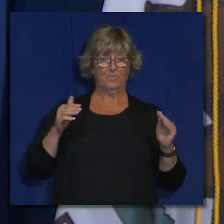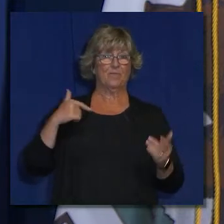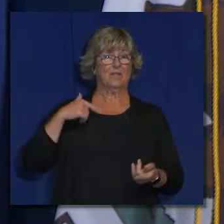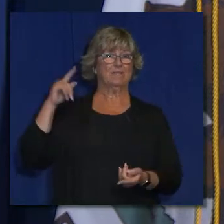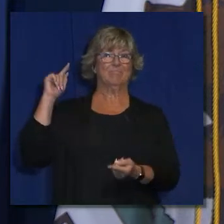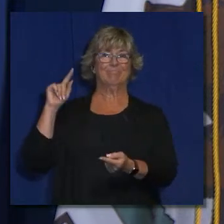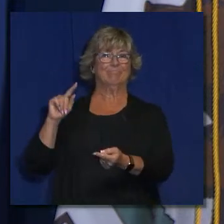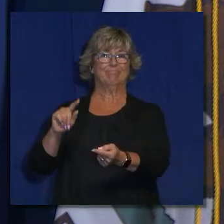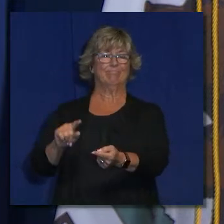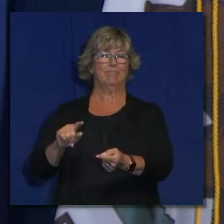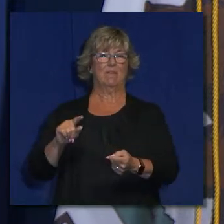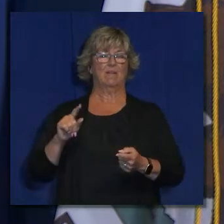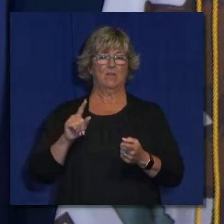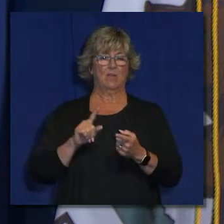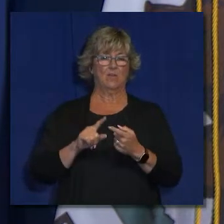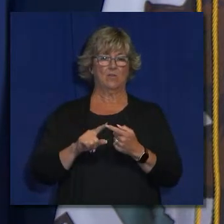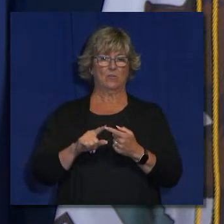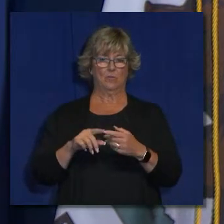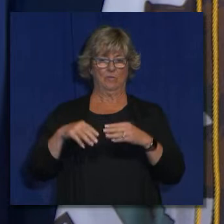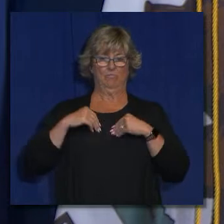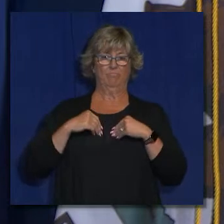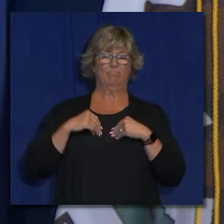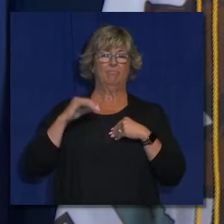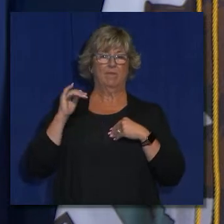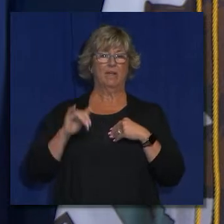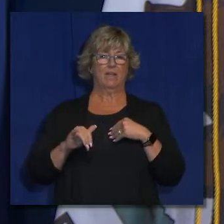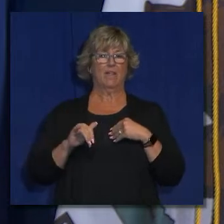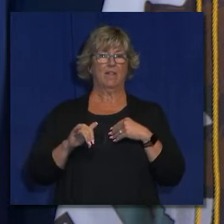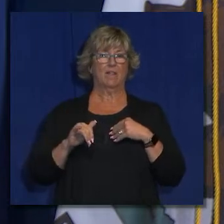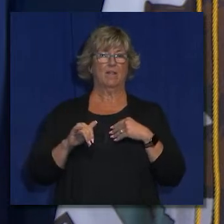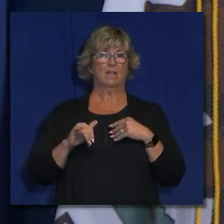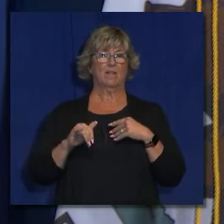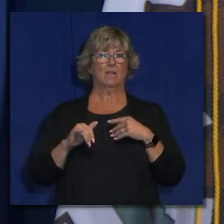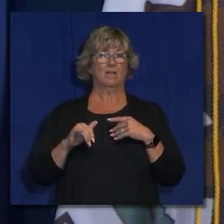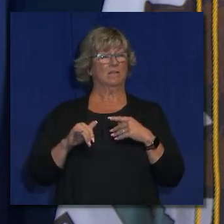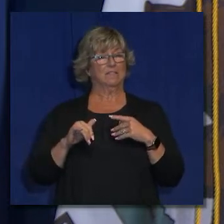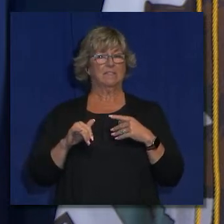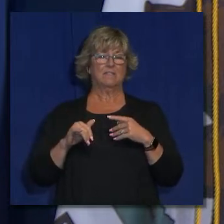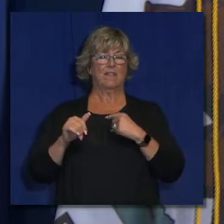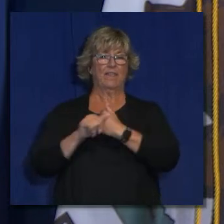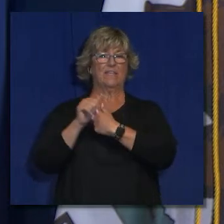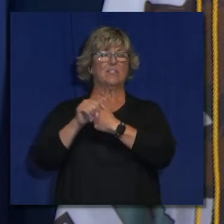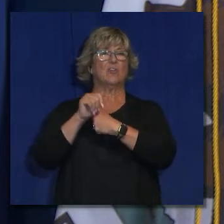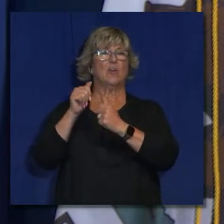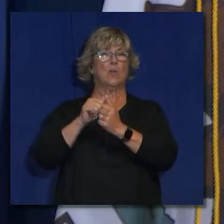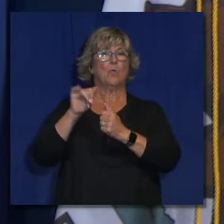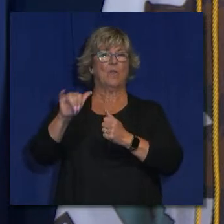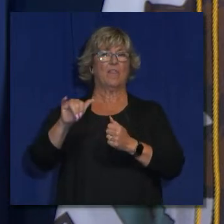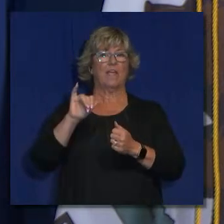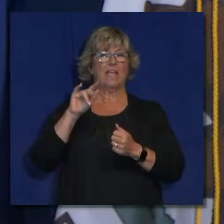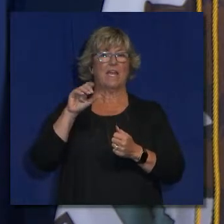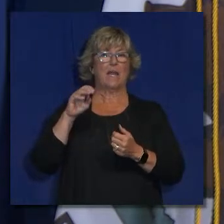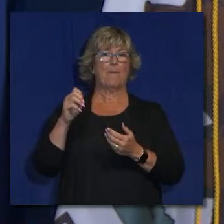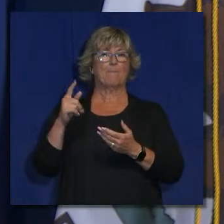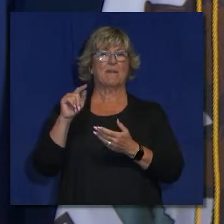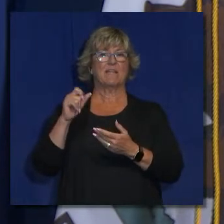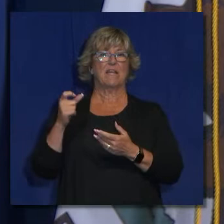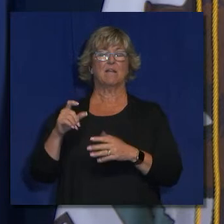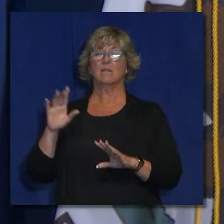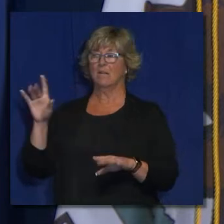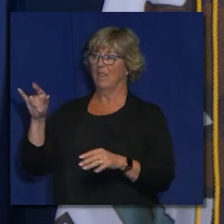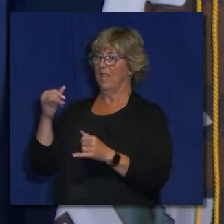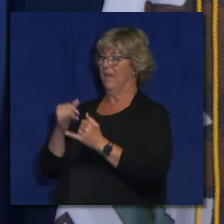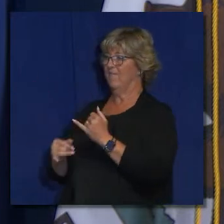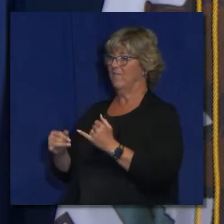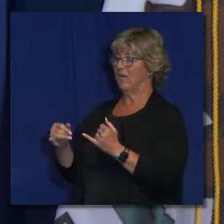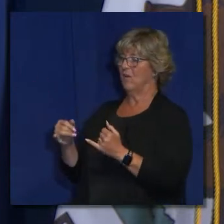down to account for the fact that that is an incredibly volatile part of our income tax base. And finally,